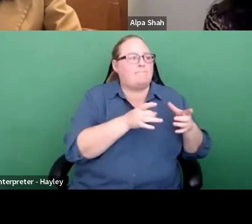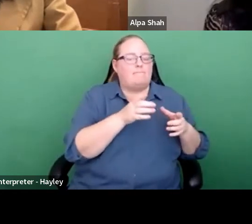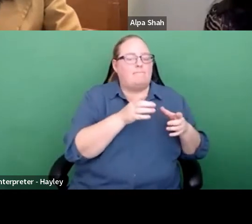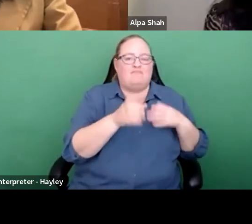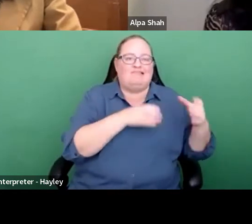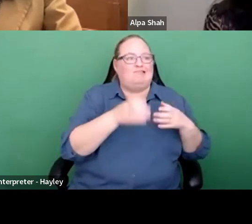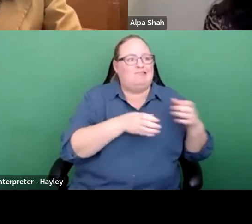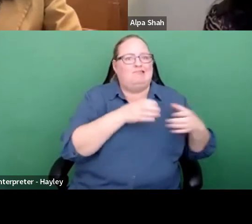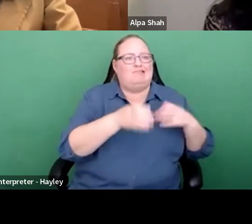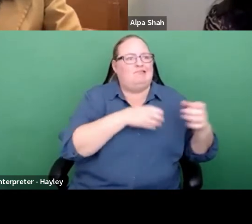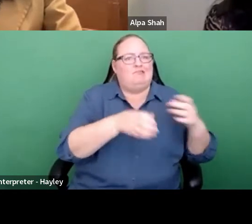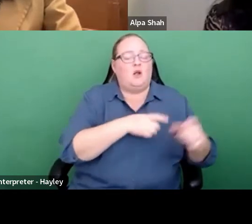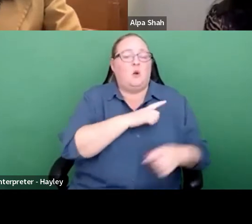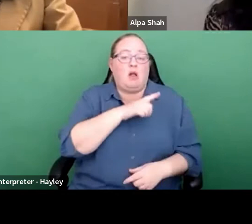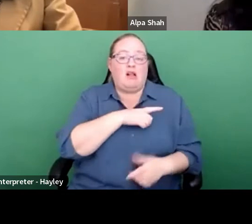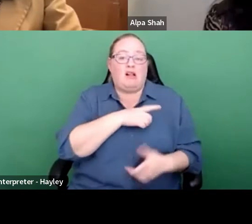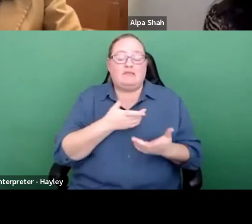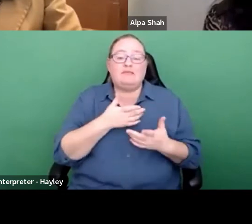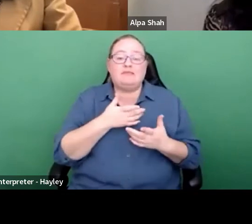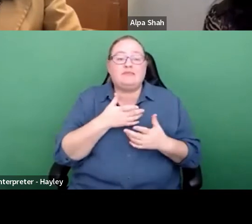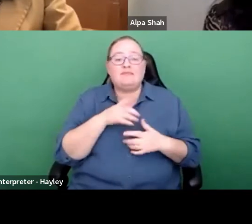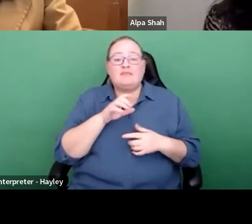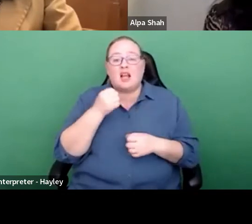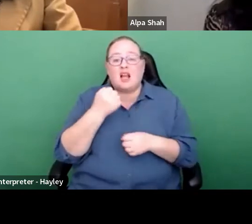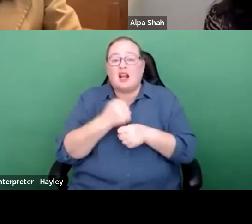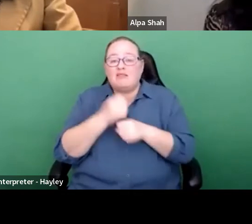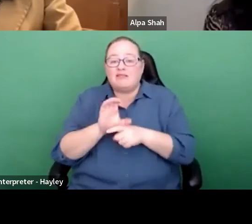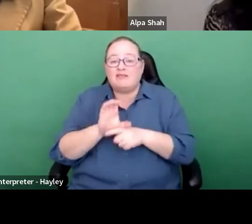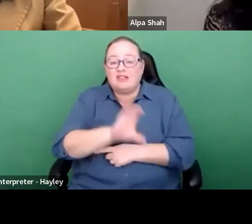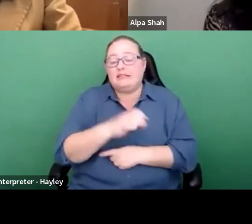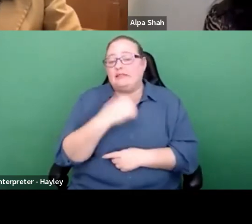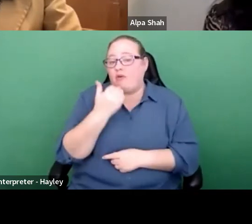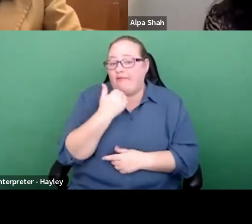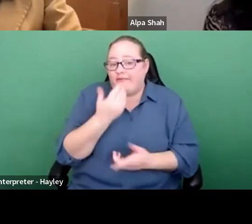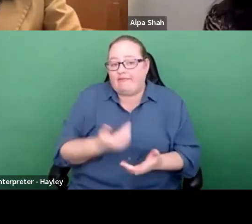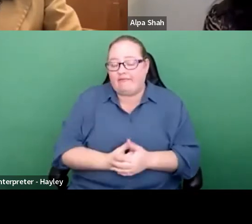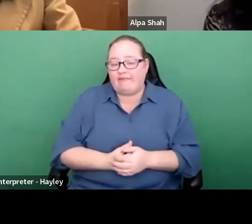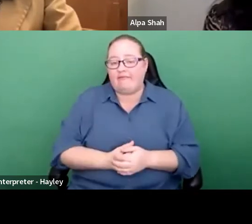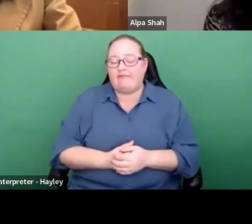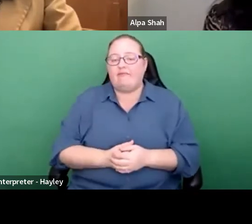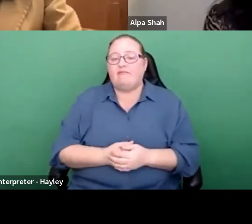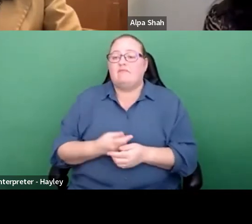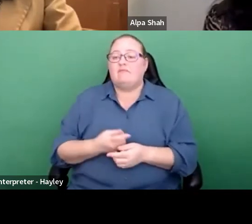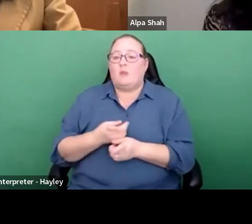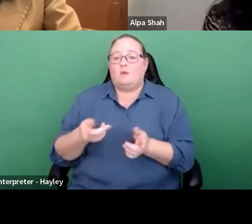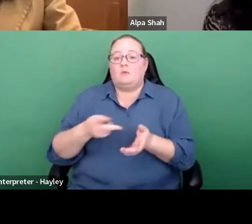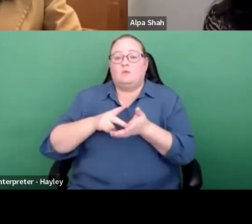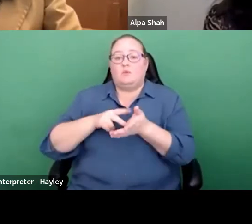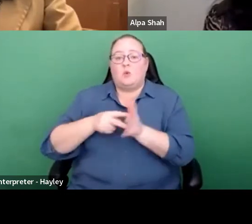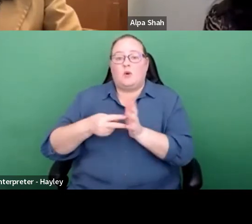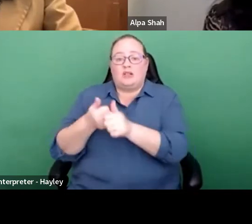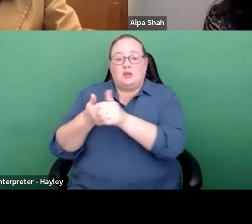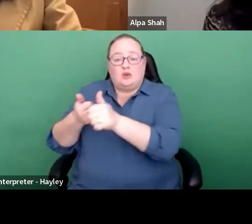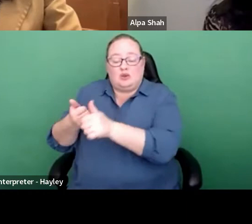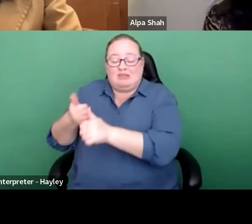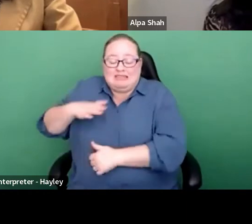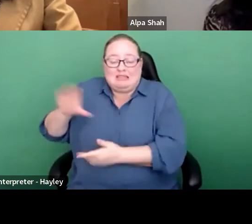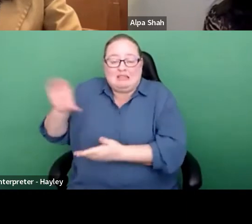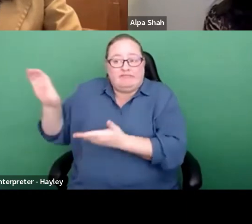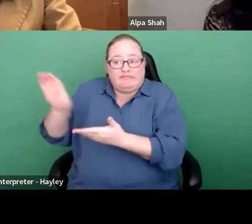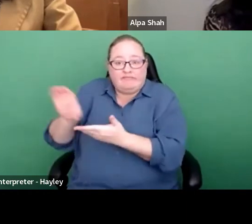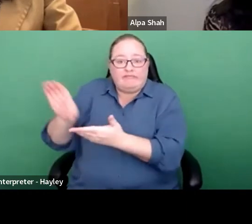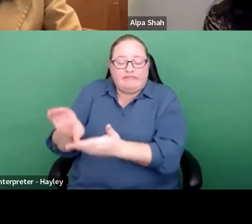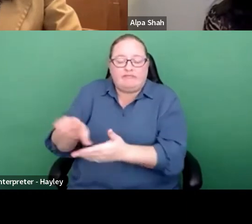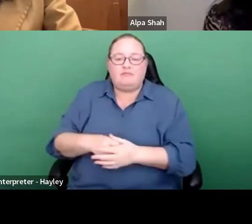of state funding, which these organizations centrally rely on. And also a lot of it is just to do with the difficult nature